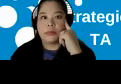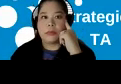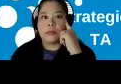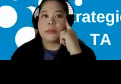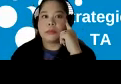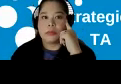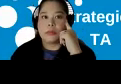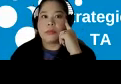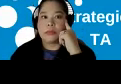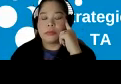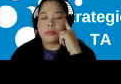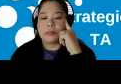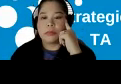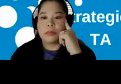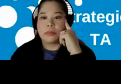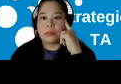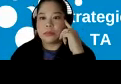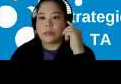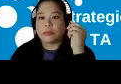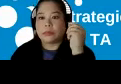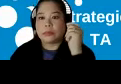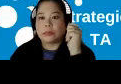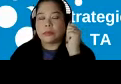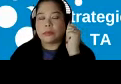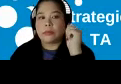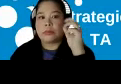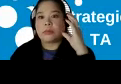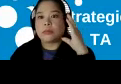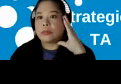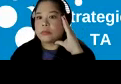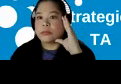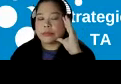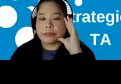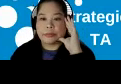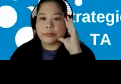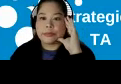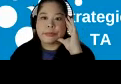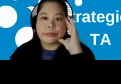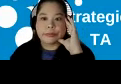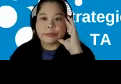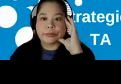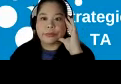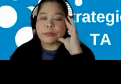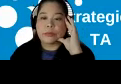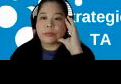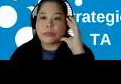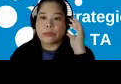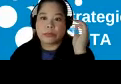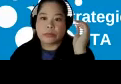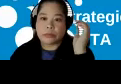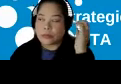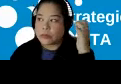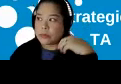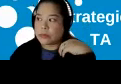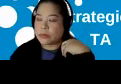or FRCs merging into, Healthy Start programs. So certainly there, I think, with this latest kind